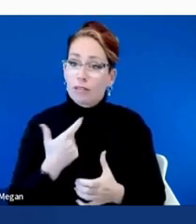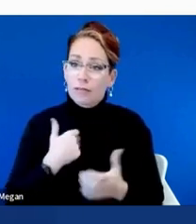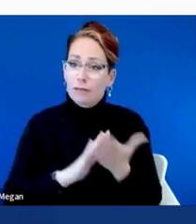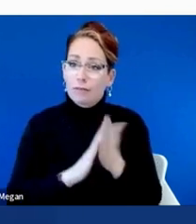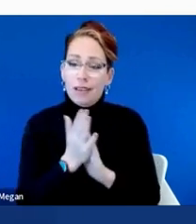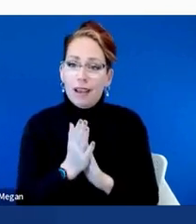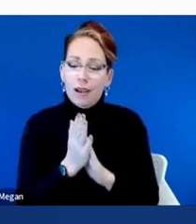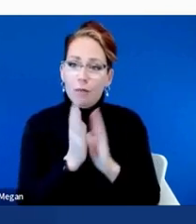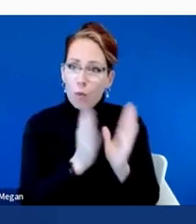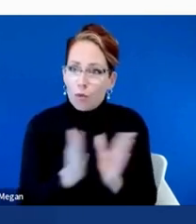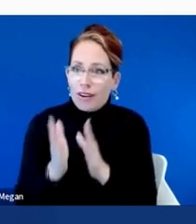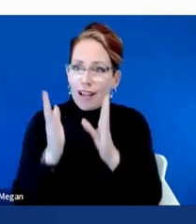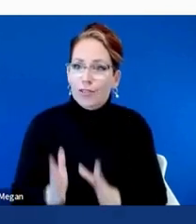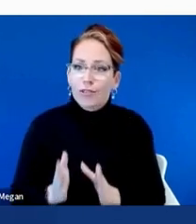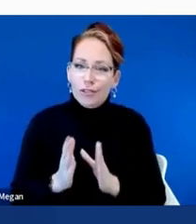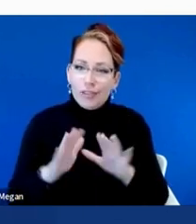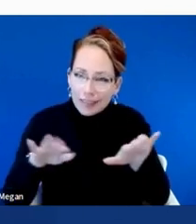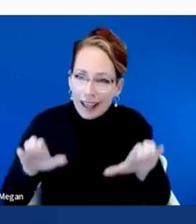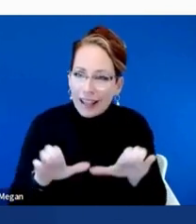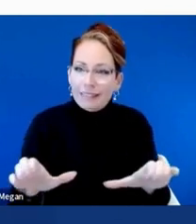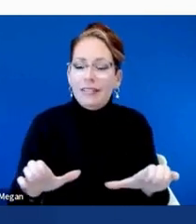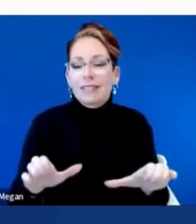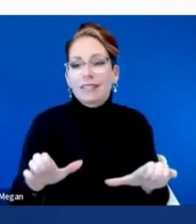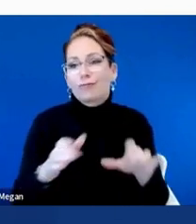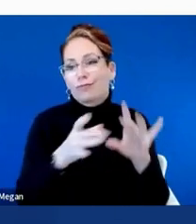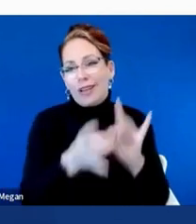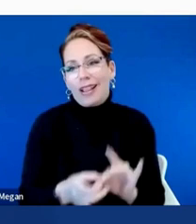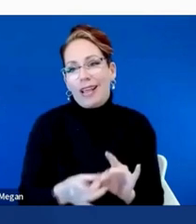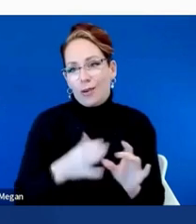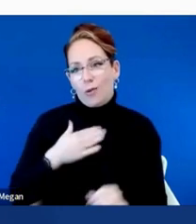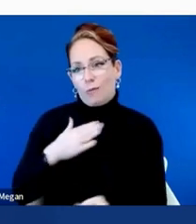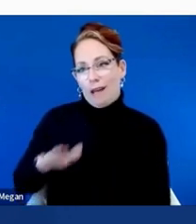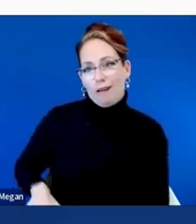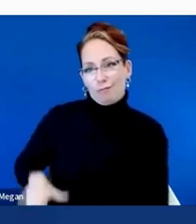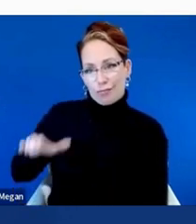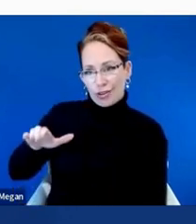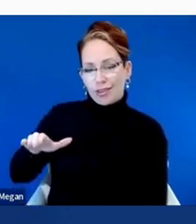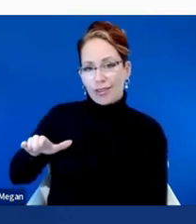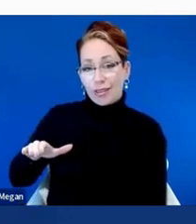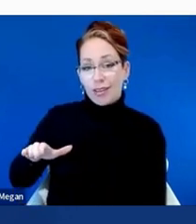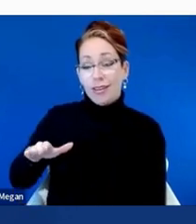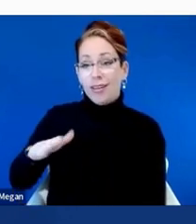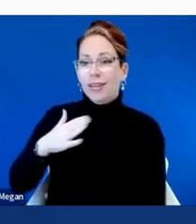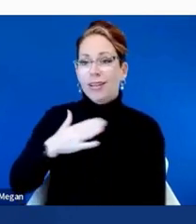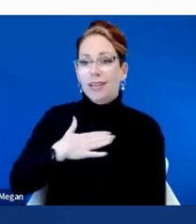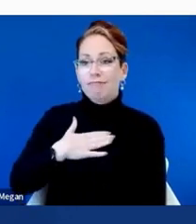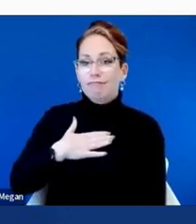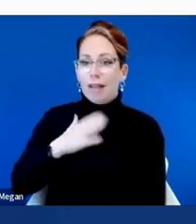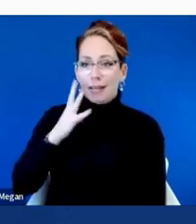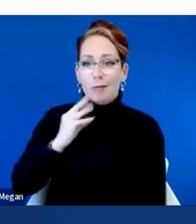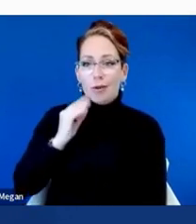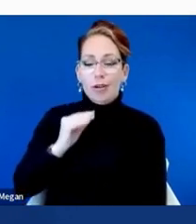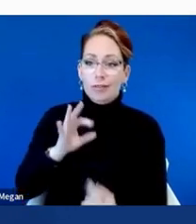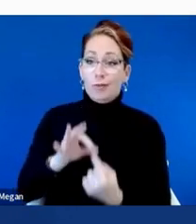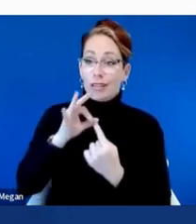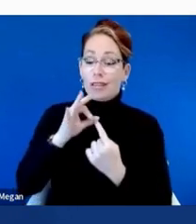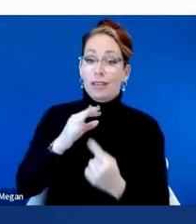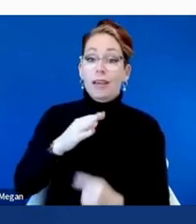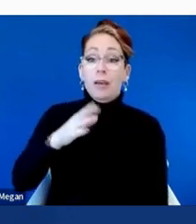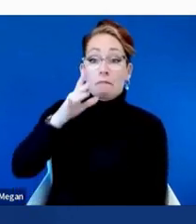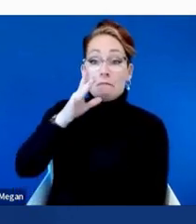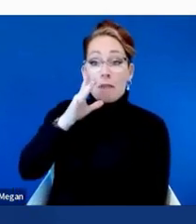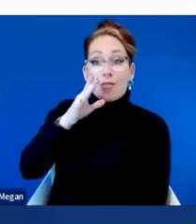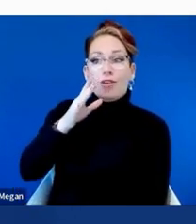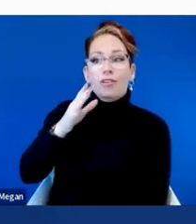it's rooted in my upbringing. My upbringing was really unique. I was raised by a mother who shares my disability. And so I